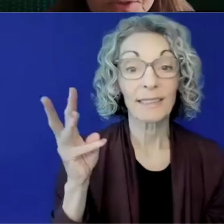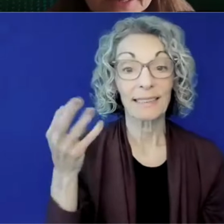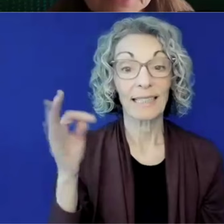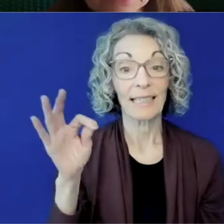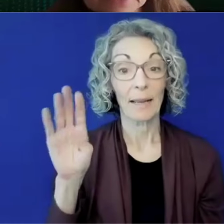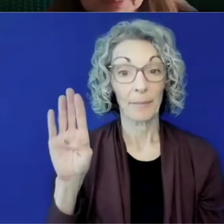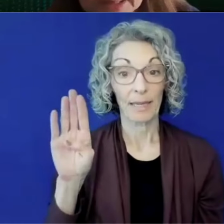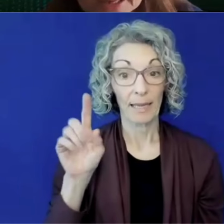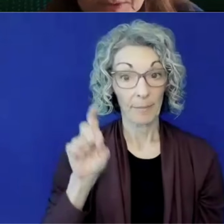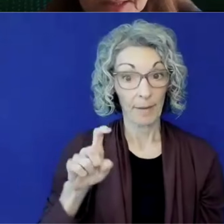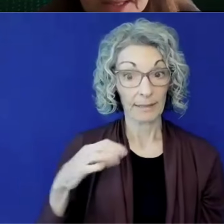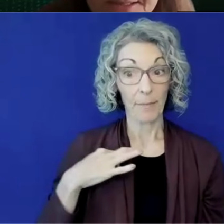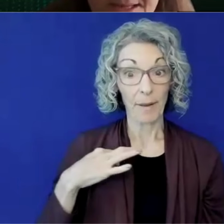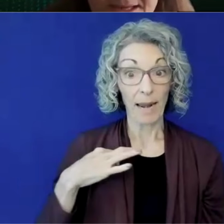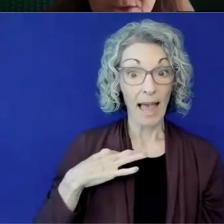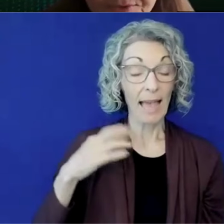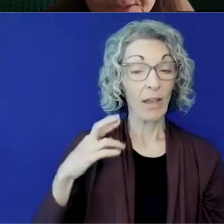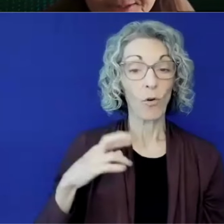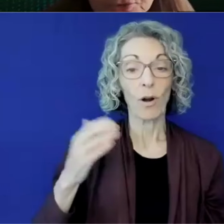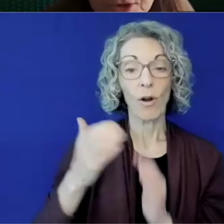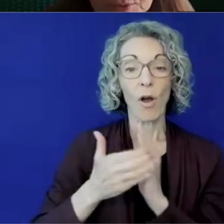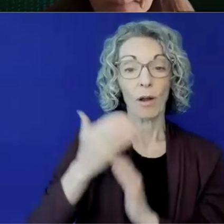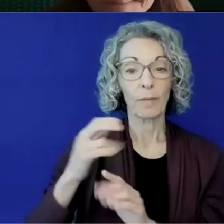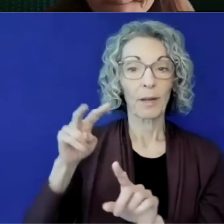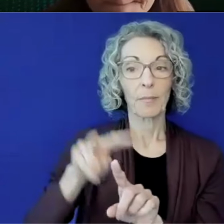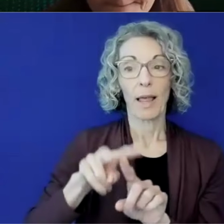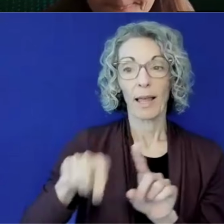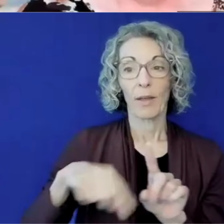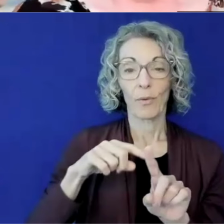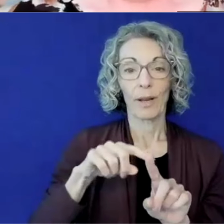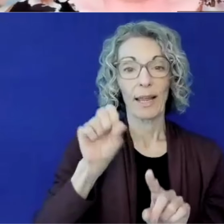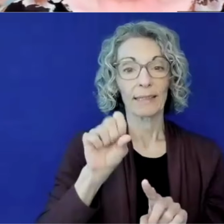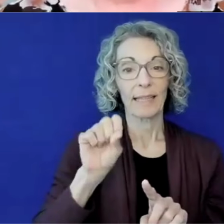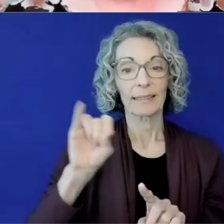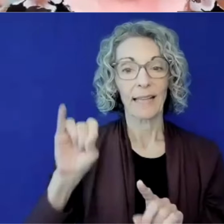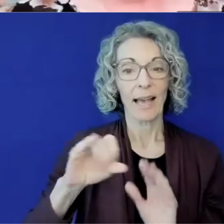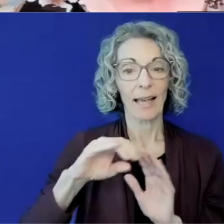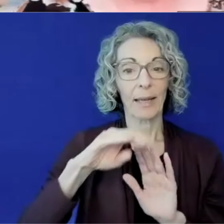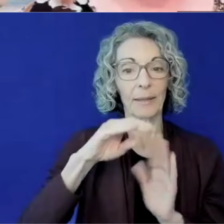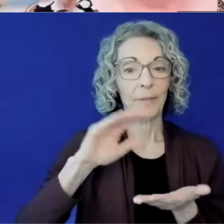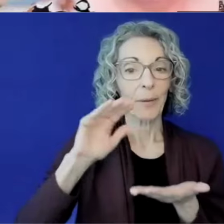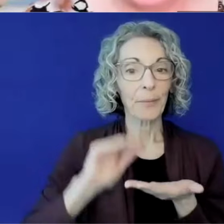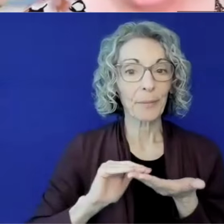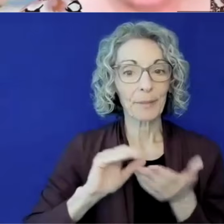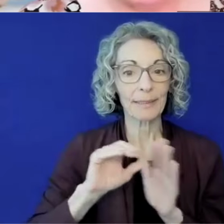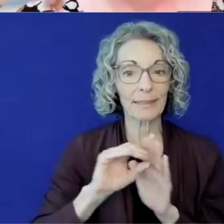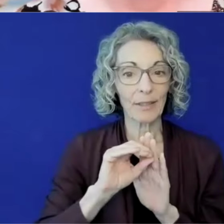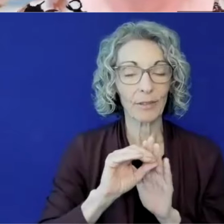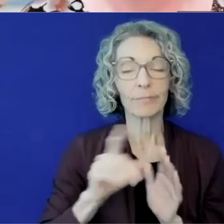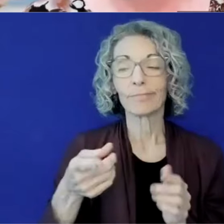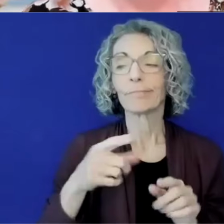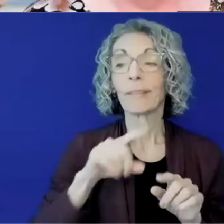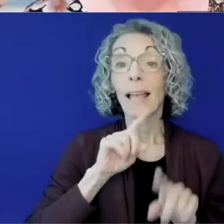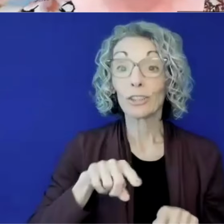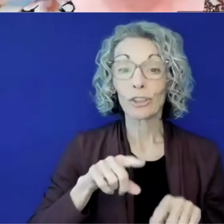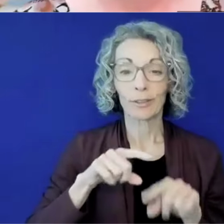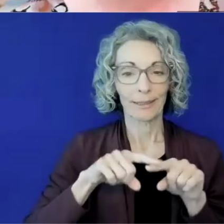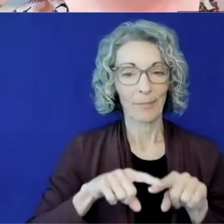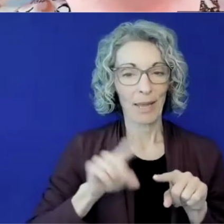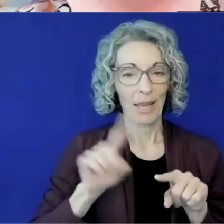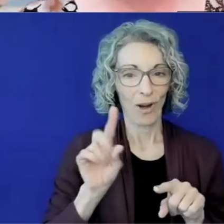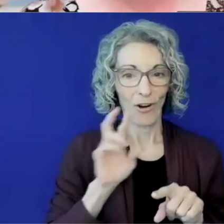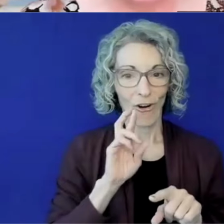is it automatically applied when the SSI goes to 0? So the answer is it depends on where you are. And